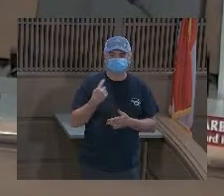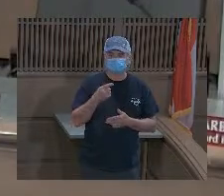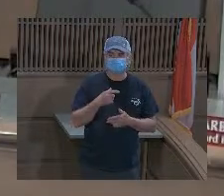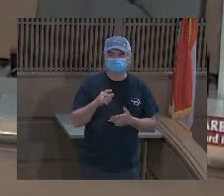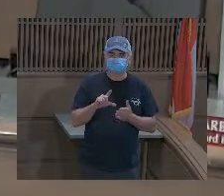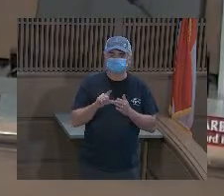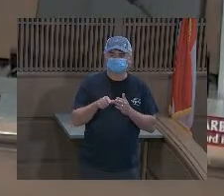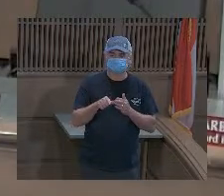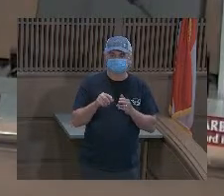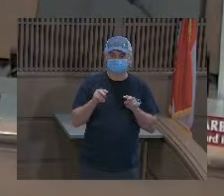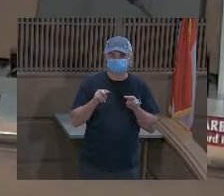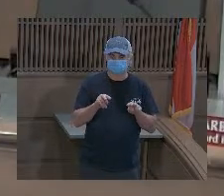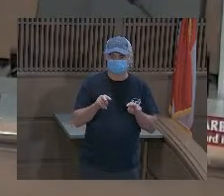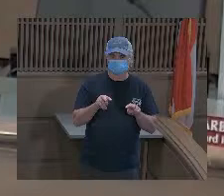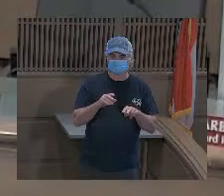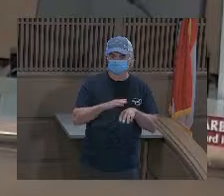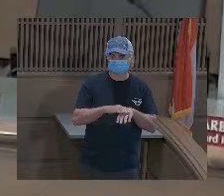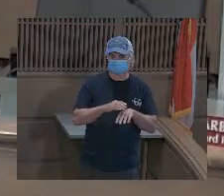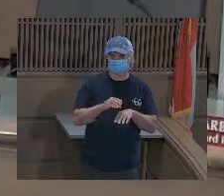later time.